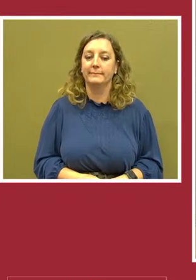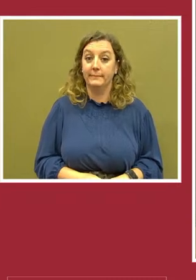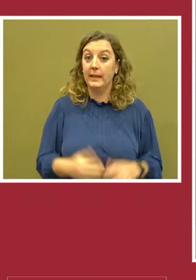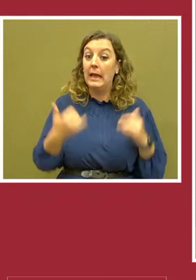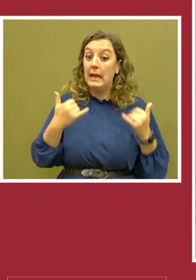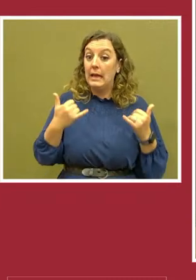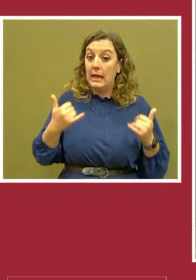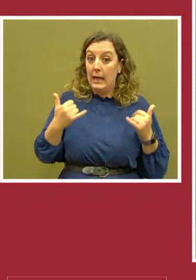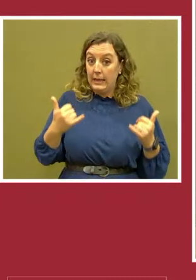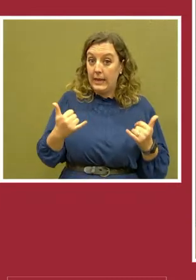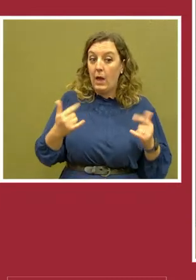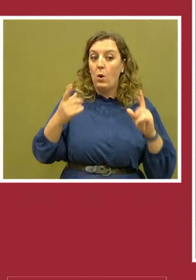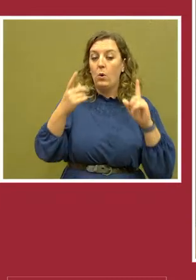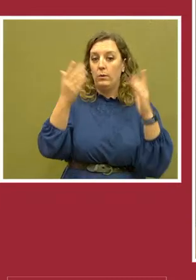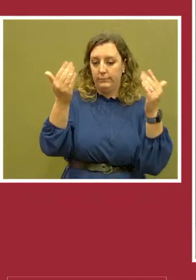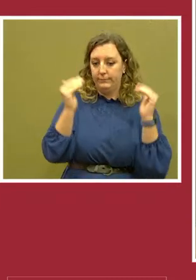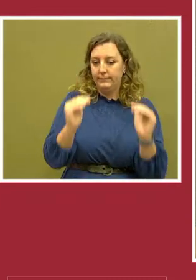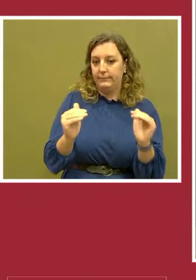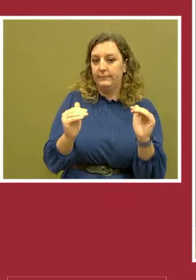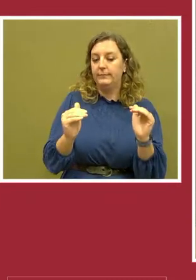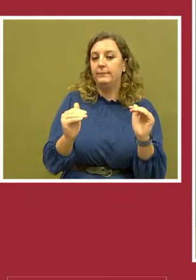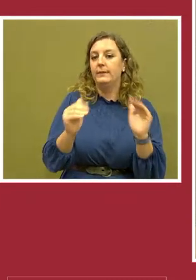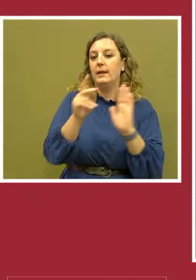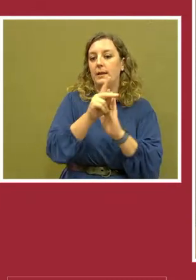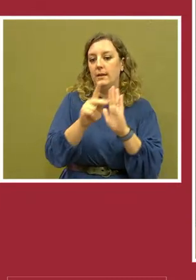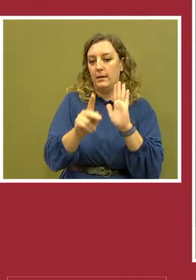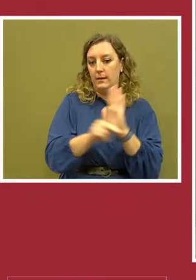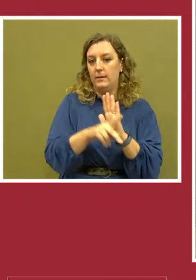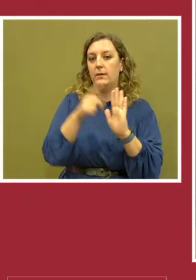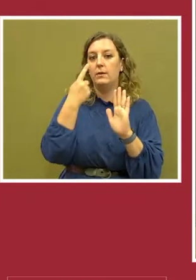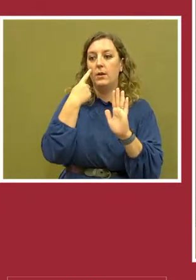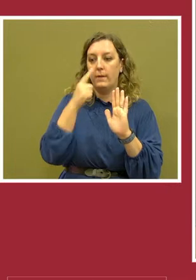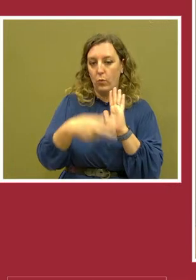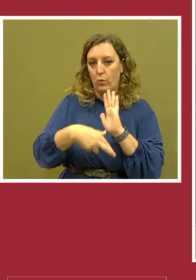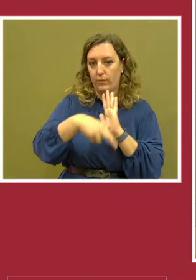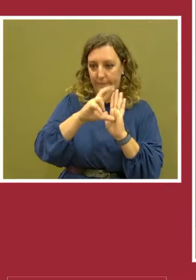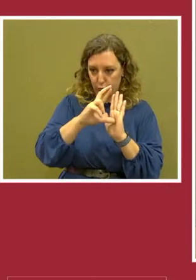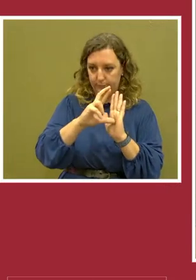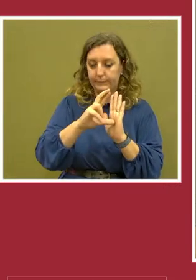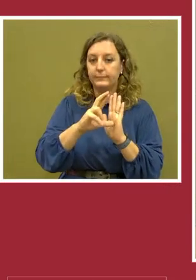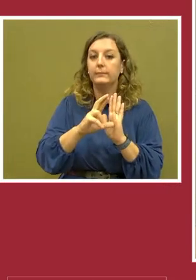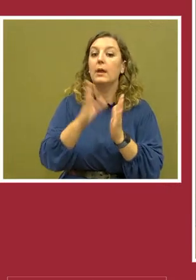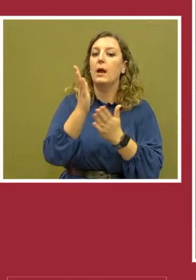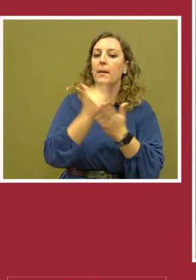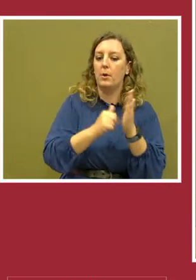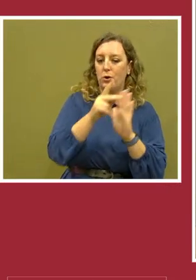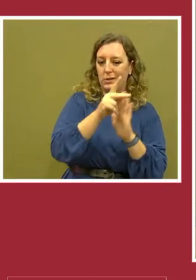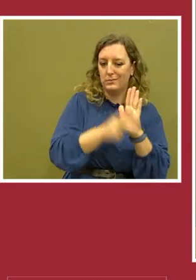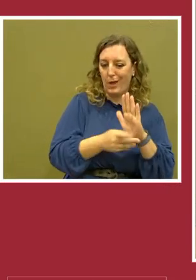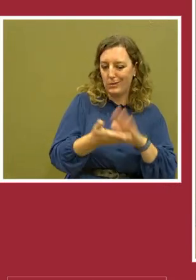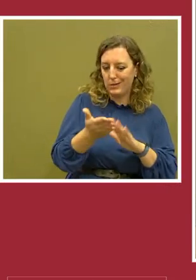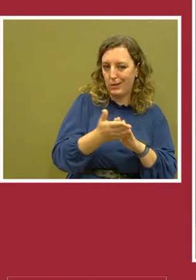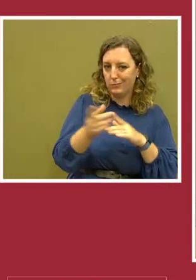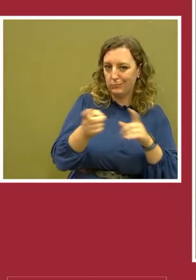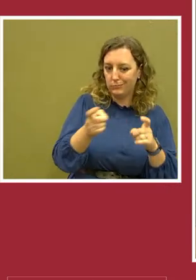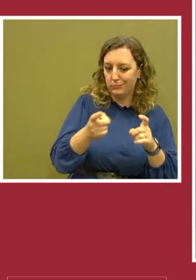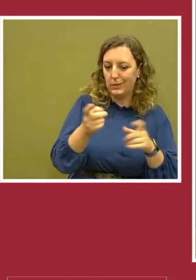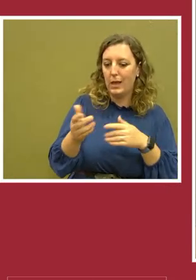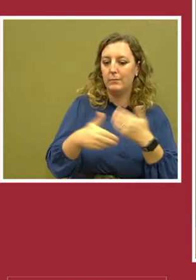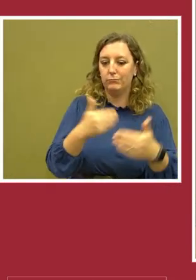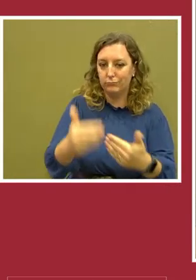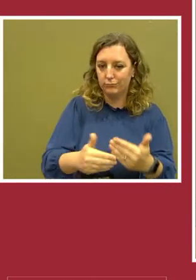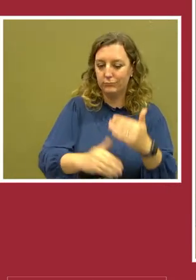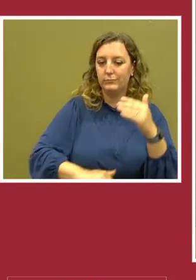We will now move into board policies for review. As part of policy governance, the governance